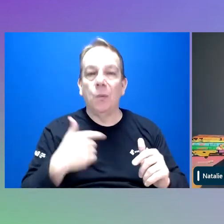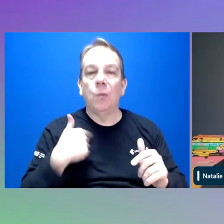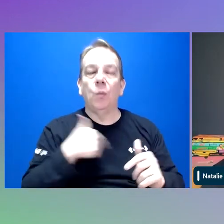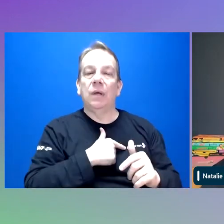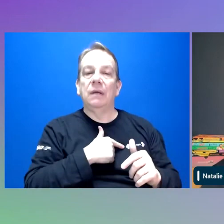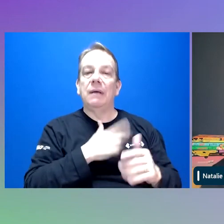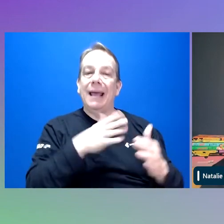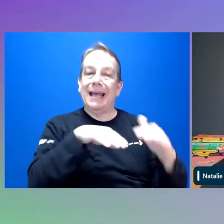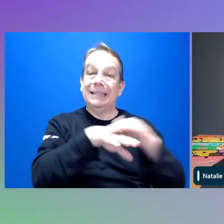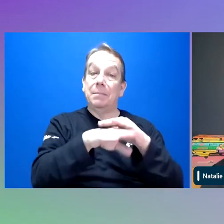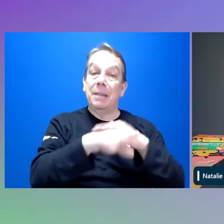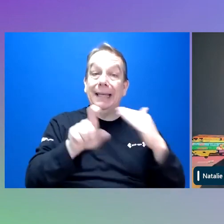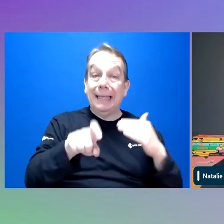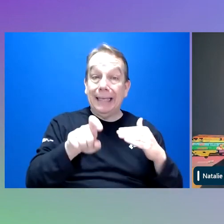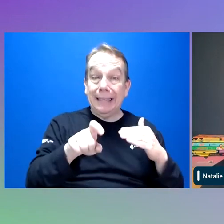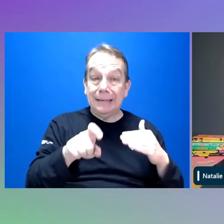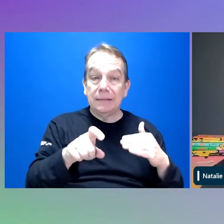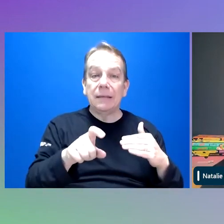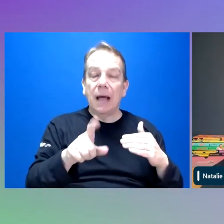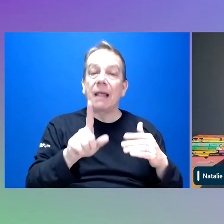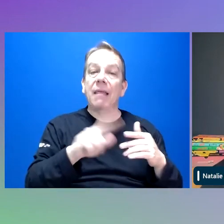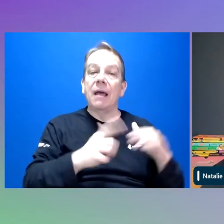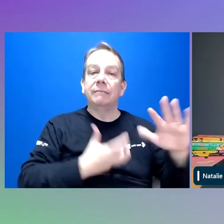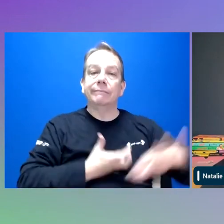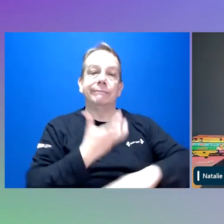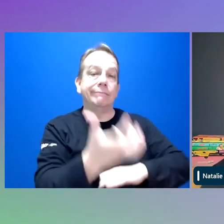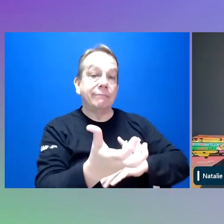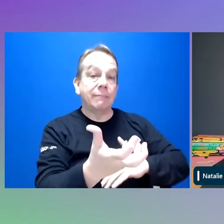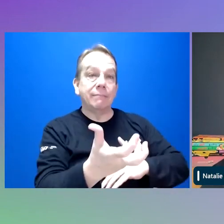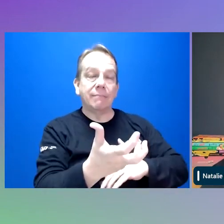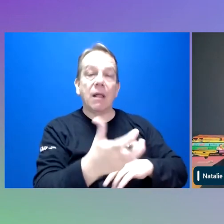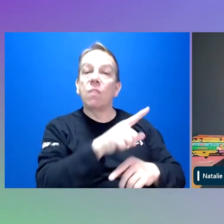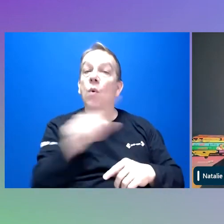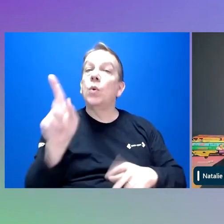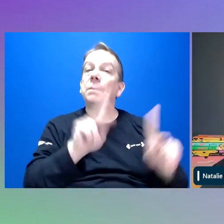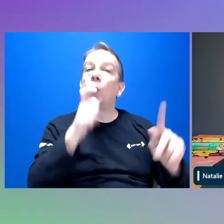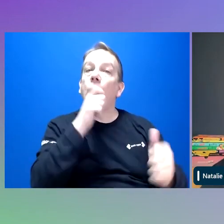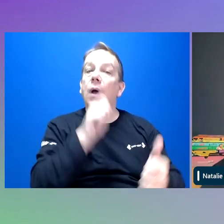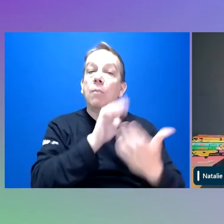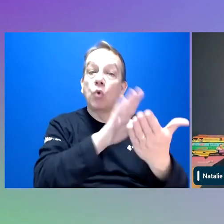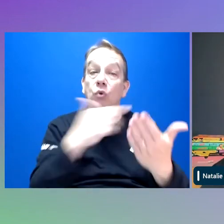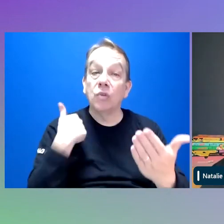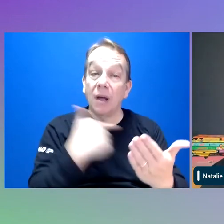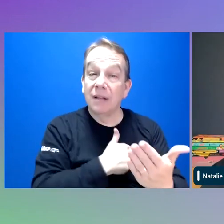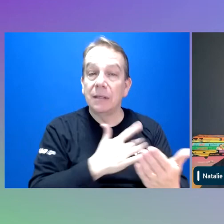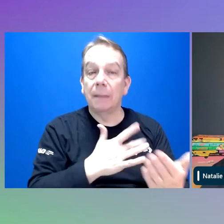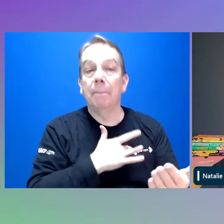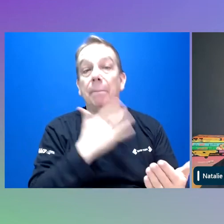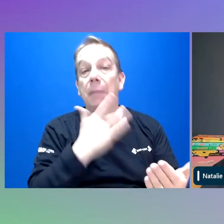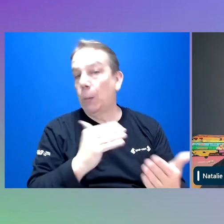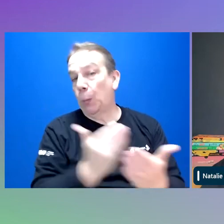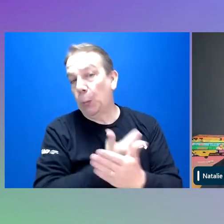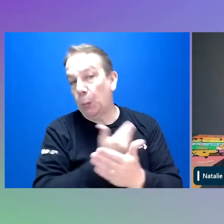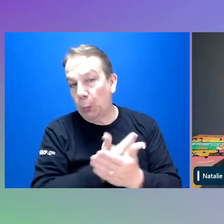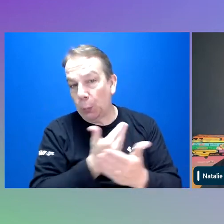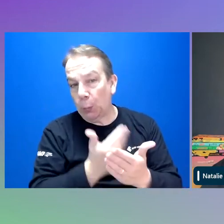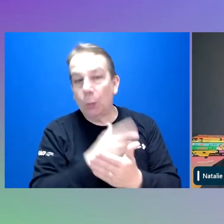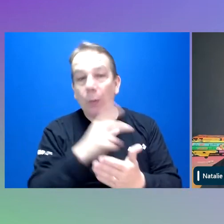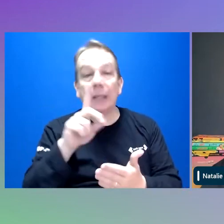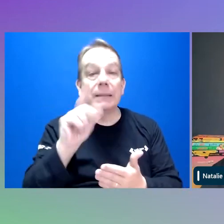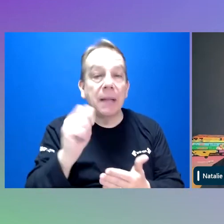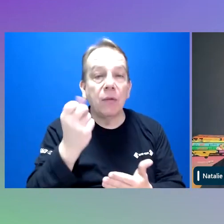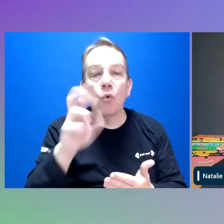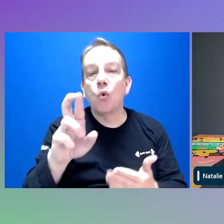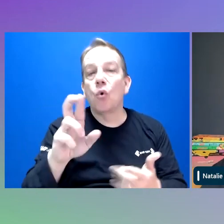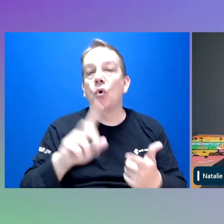accessibility needs that get disclosed and people that approach us are new to having disabilities. They,